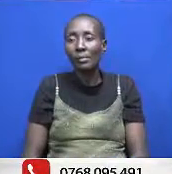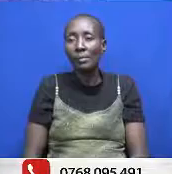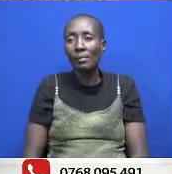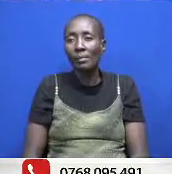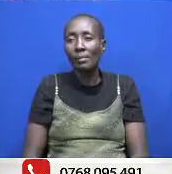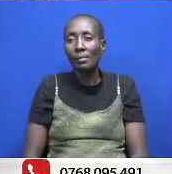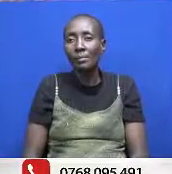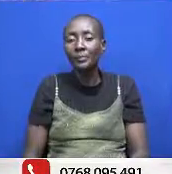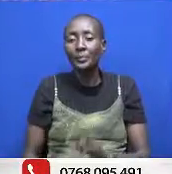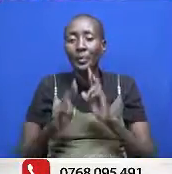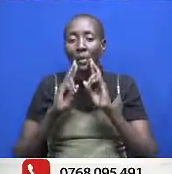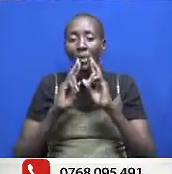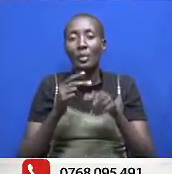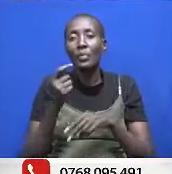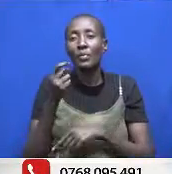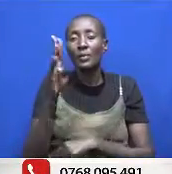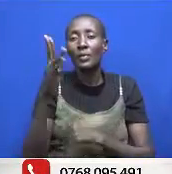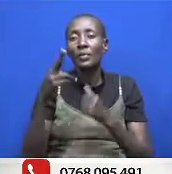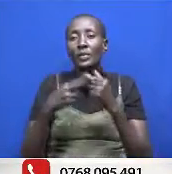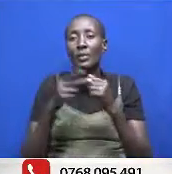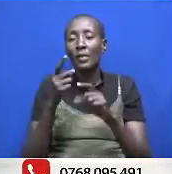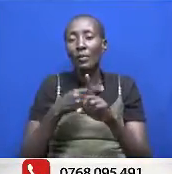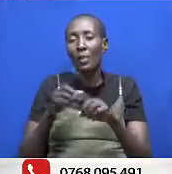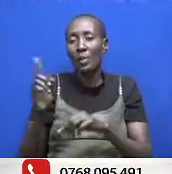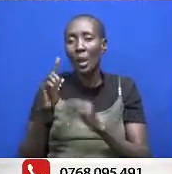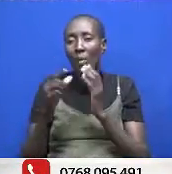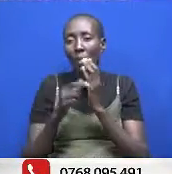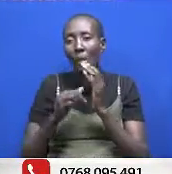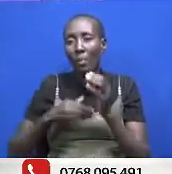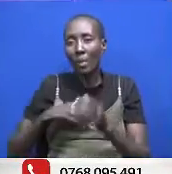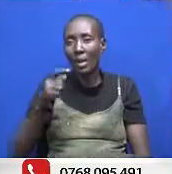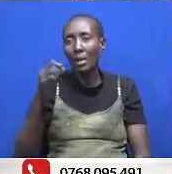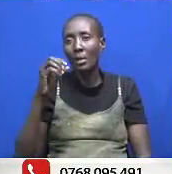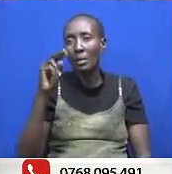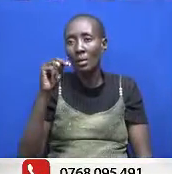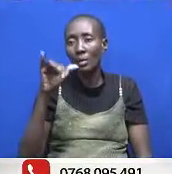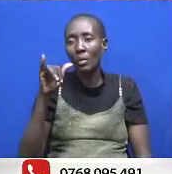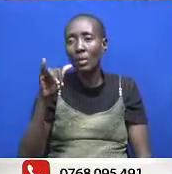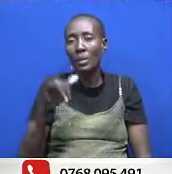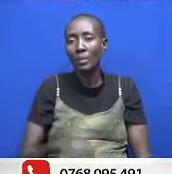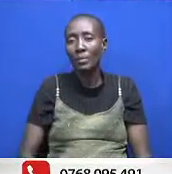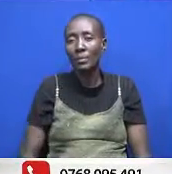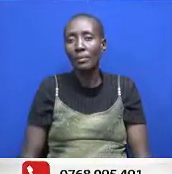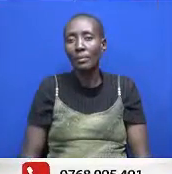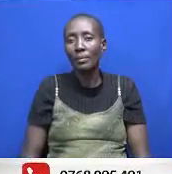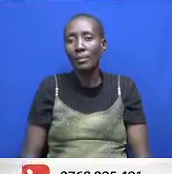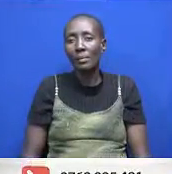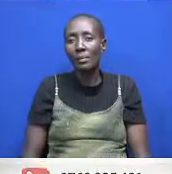Nikiripotia TV 47 kutoka Nairobi, mimi ni Tony Mwirigi.